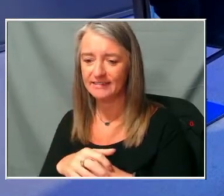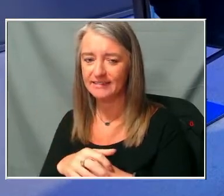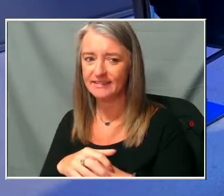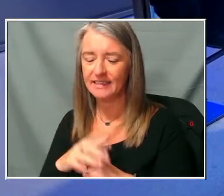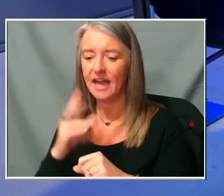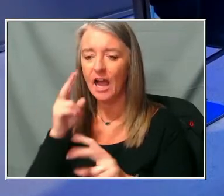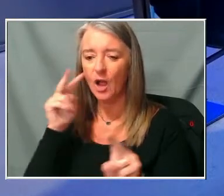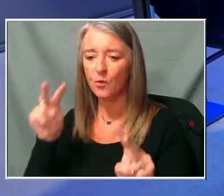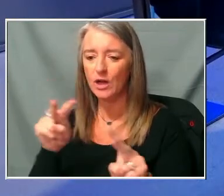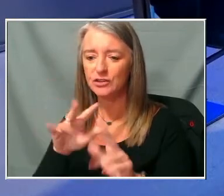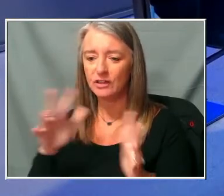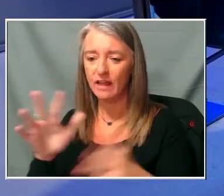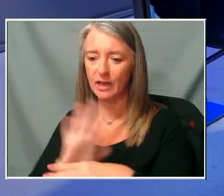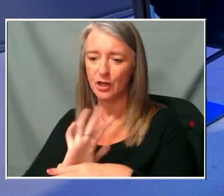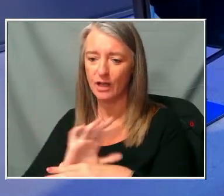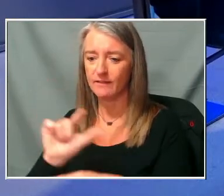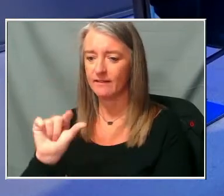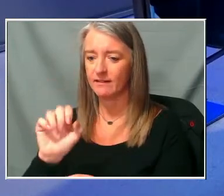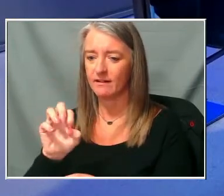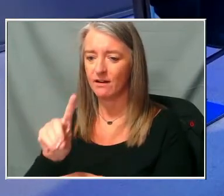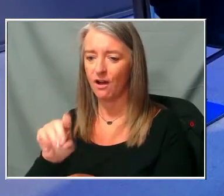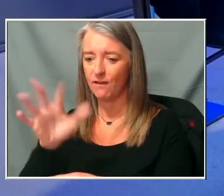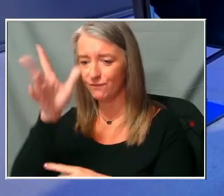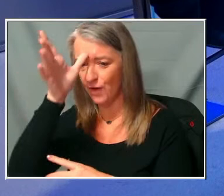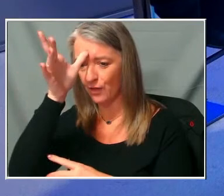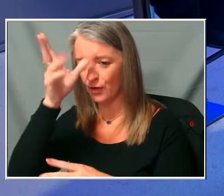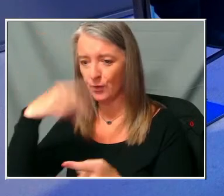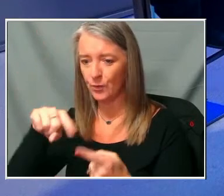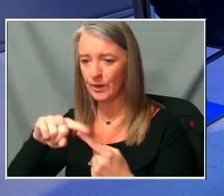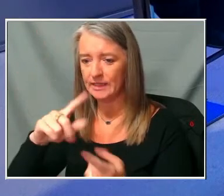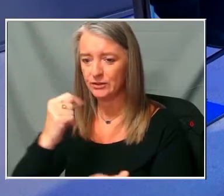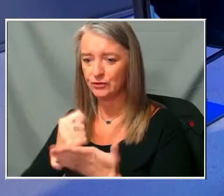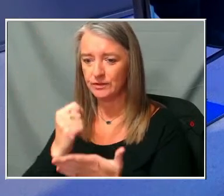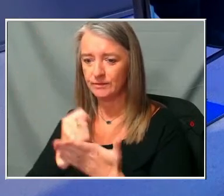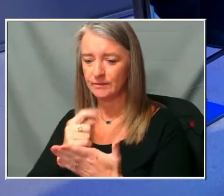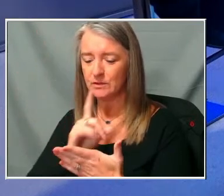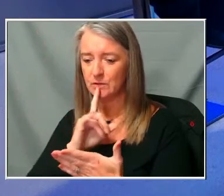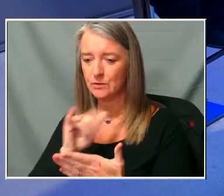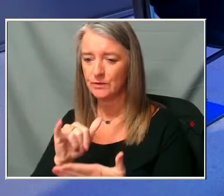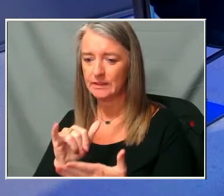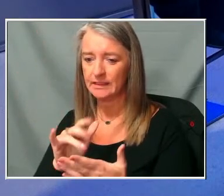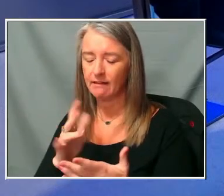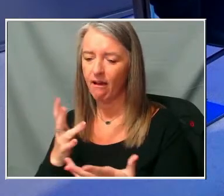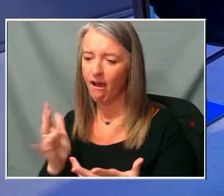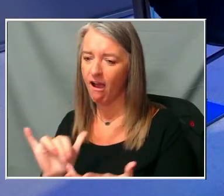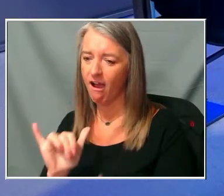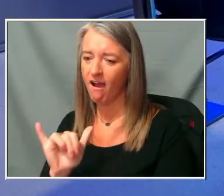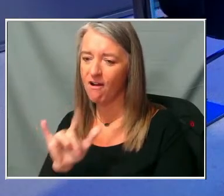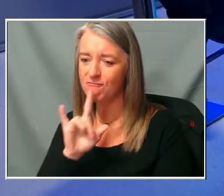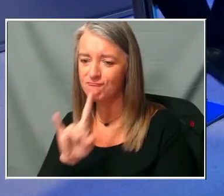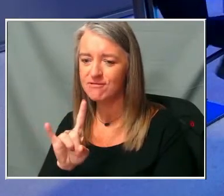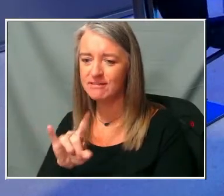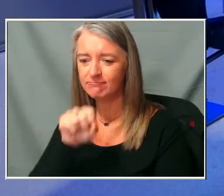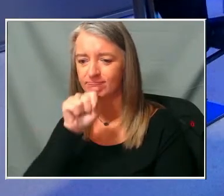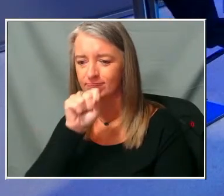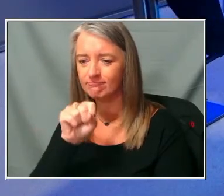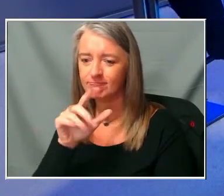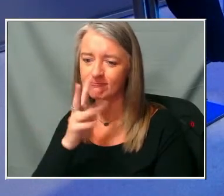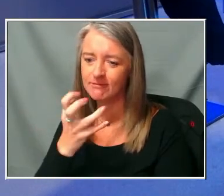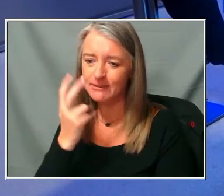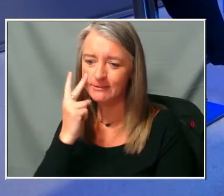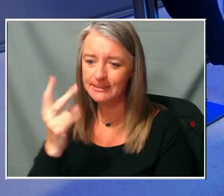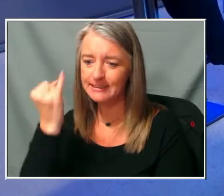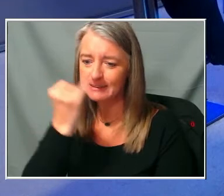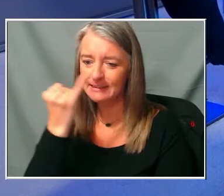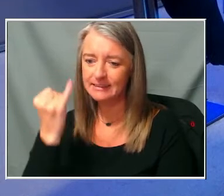Godfather and The Sopranos when I was in treatment, and just like that rubbed off on me. And I'm like, oh, I just would love to go see that. And they're